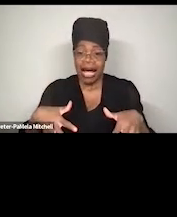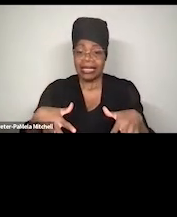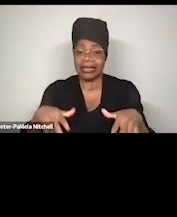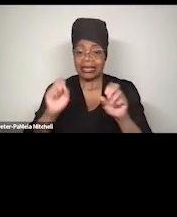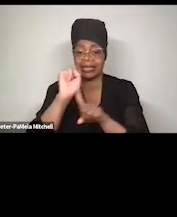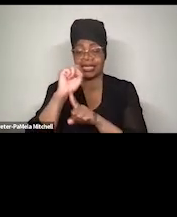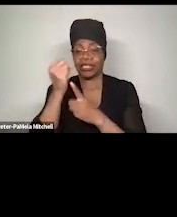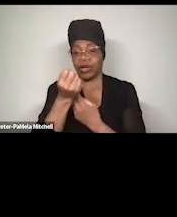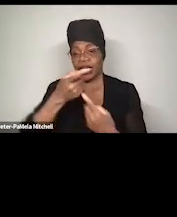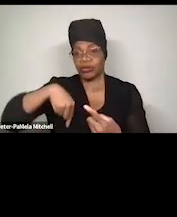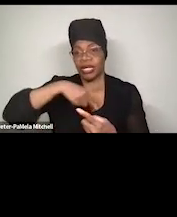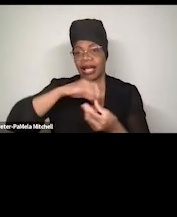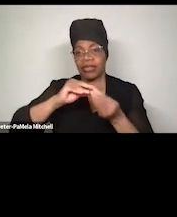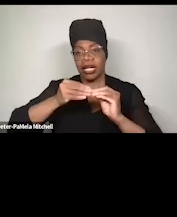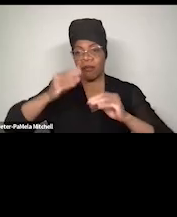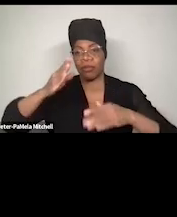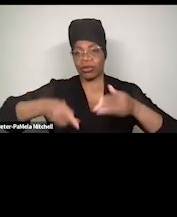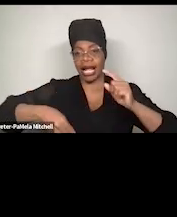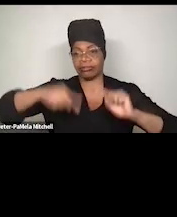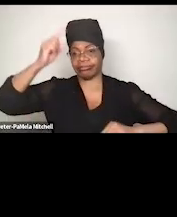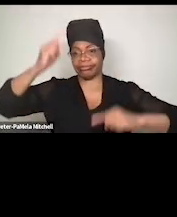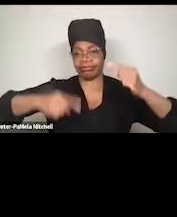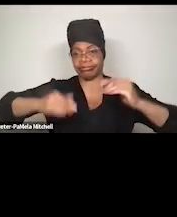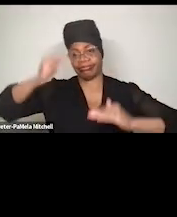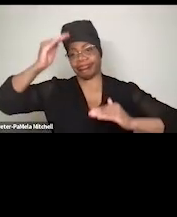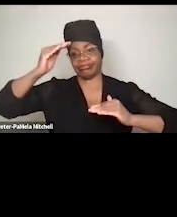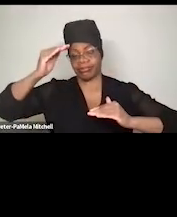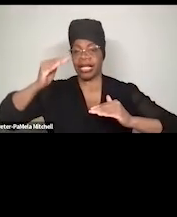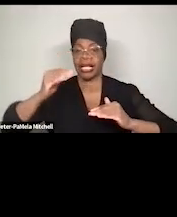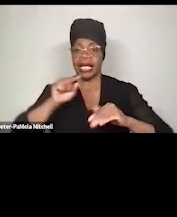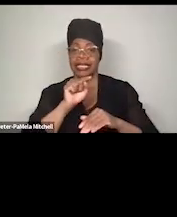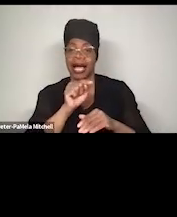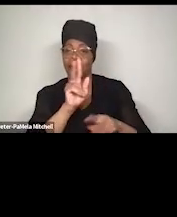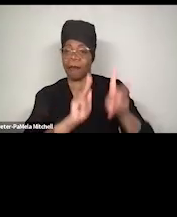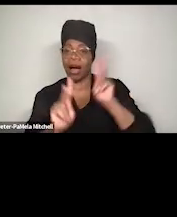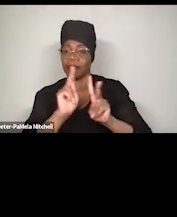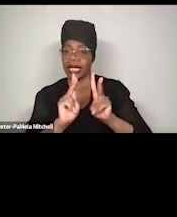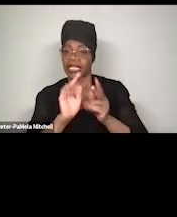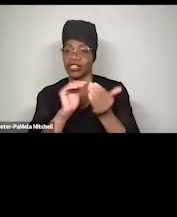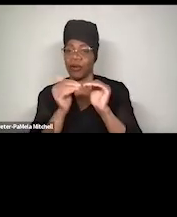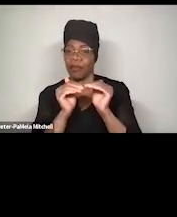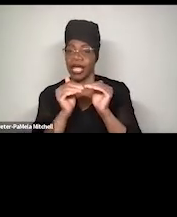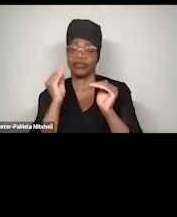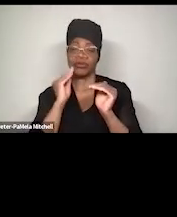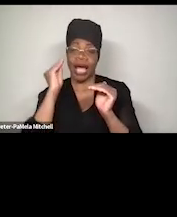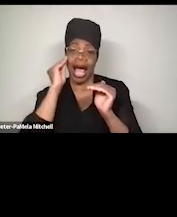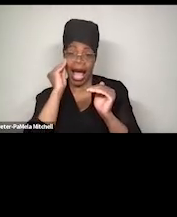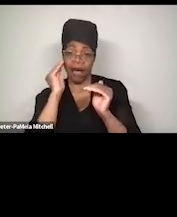have disproportionately high rates of mental health symptomology in this population compared to their housed